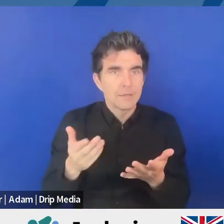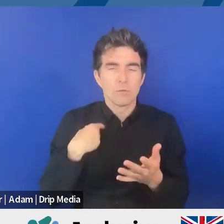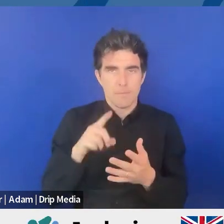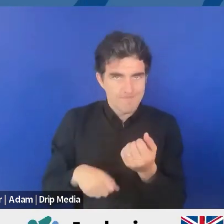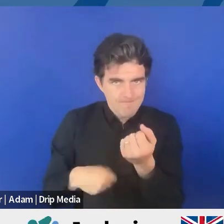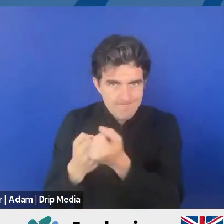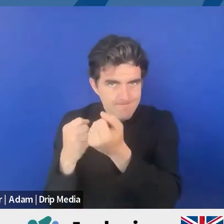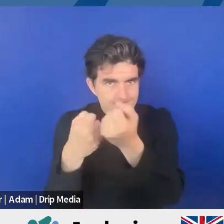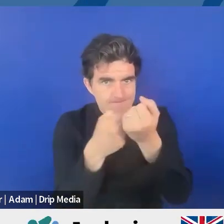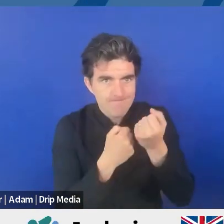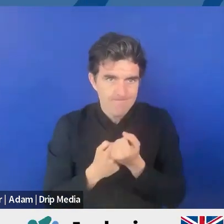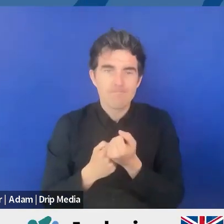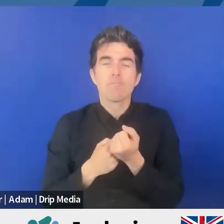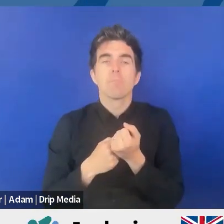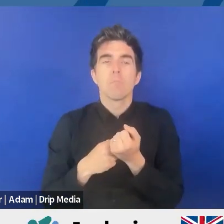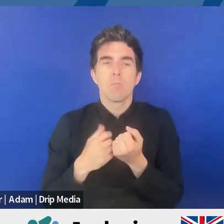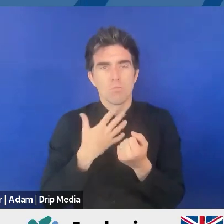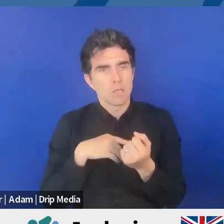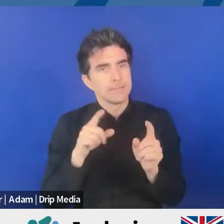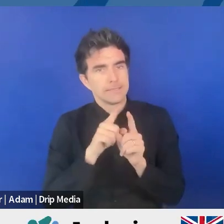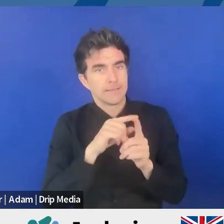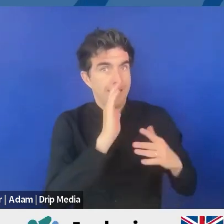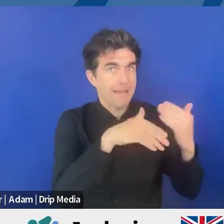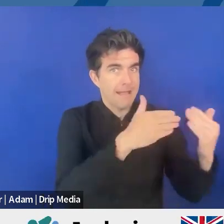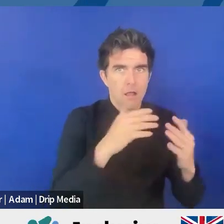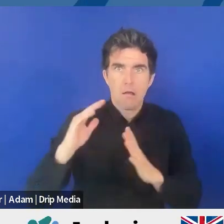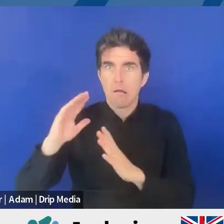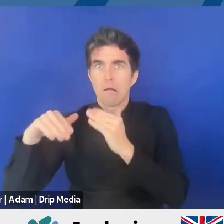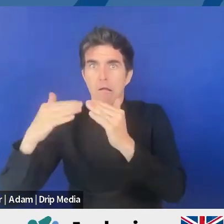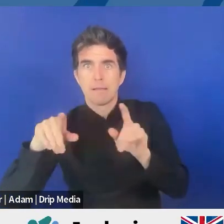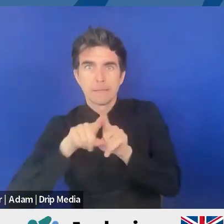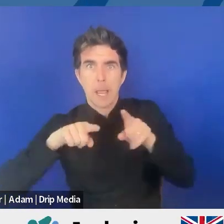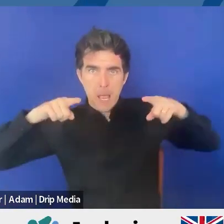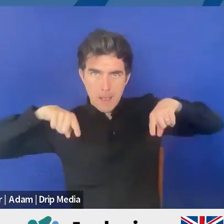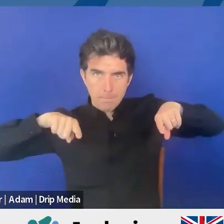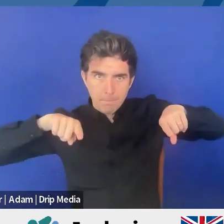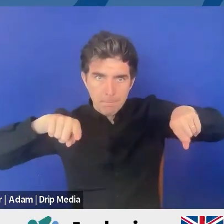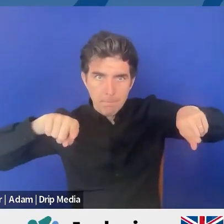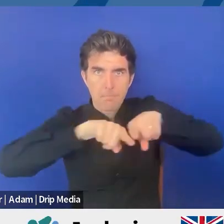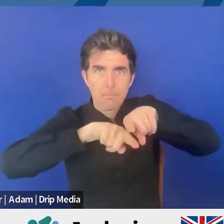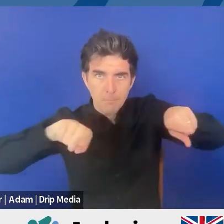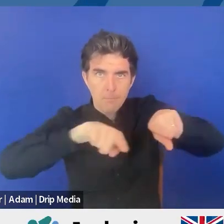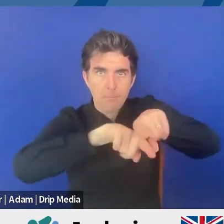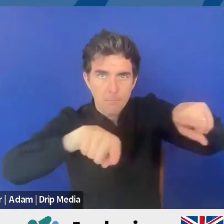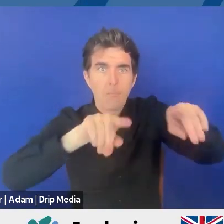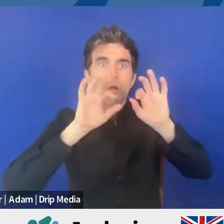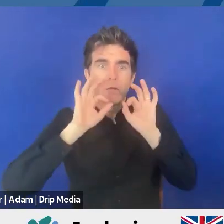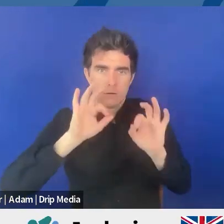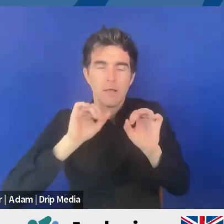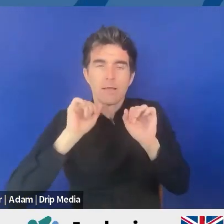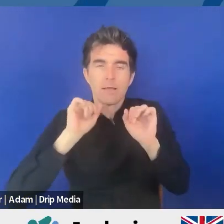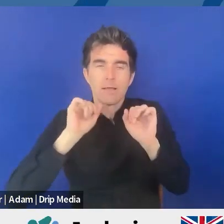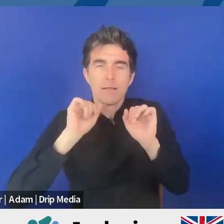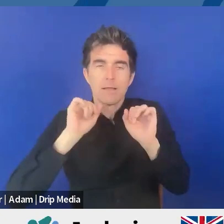track programmatic approach to inclusive education and to strengthen the data evidence and accountability for inclusive